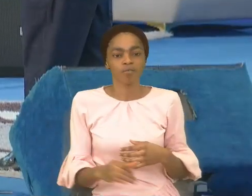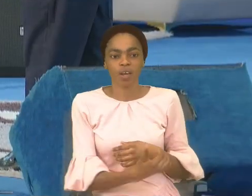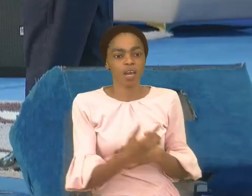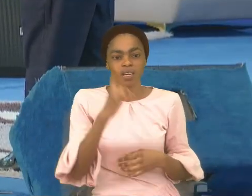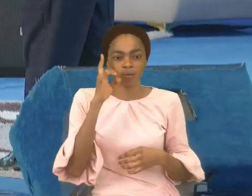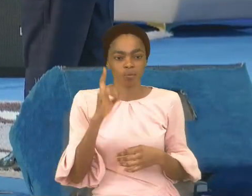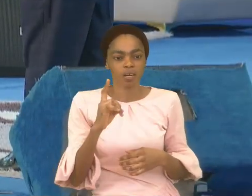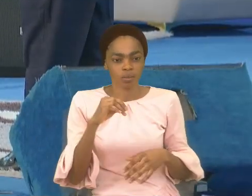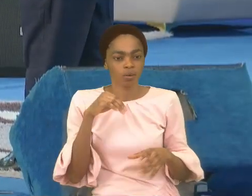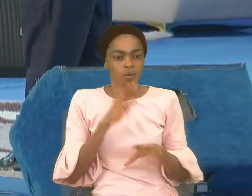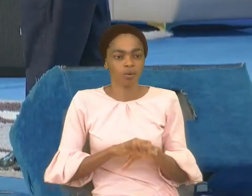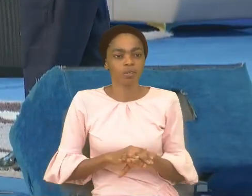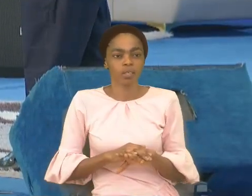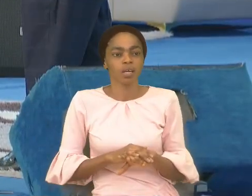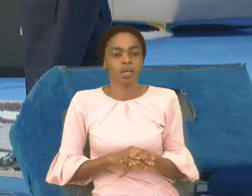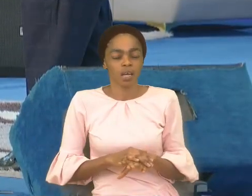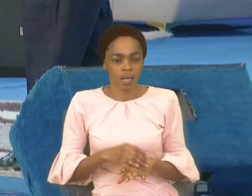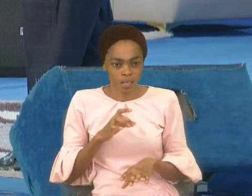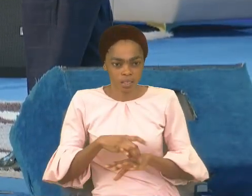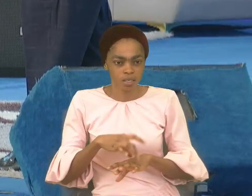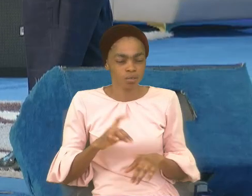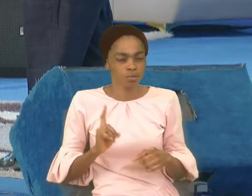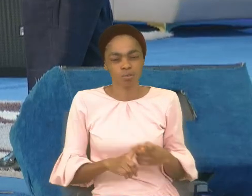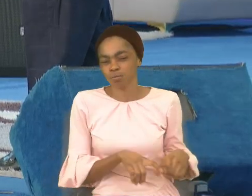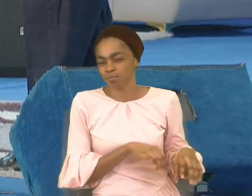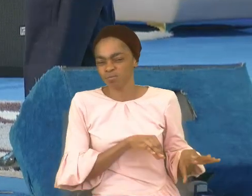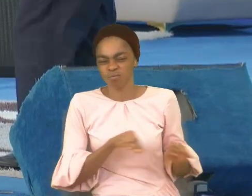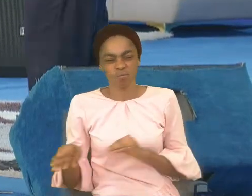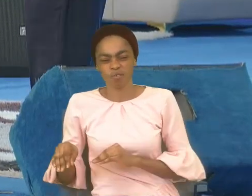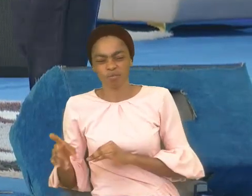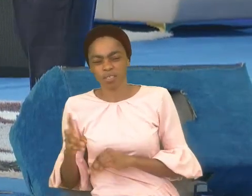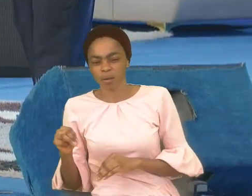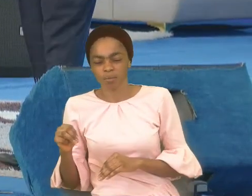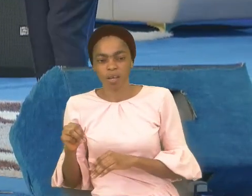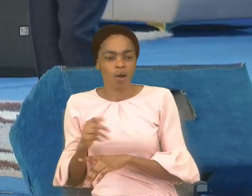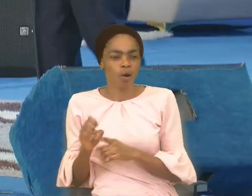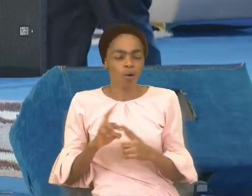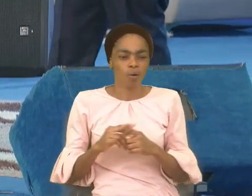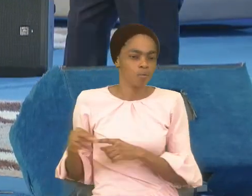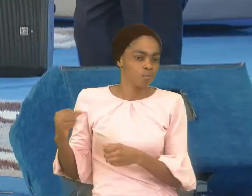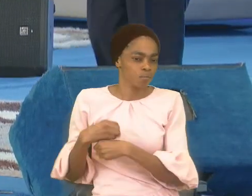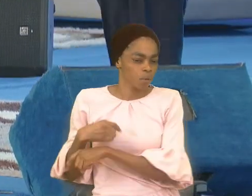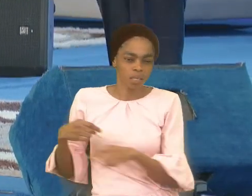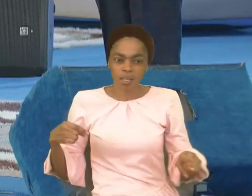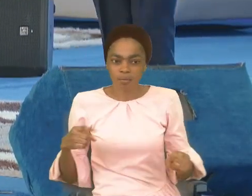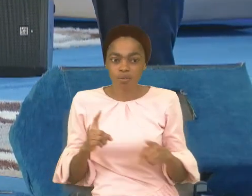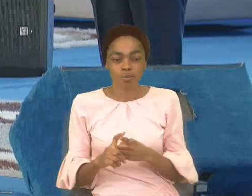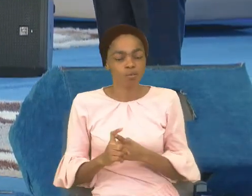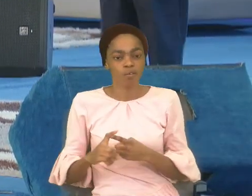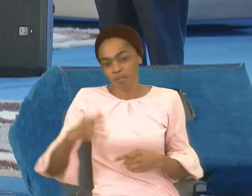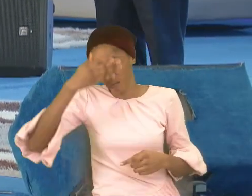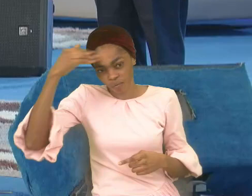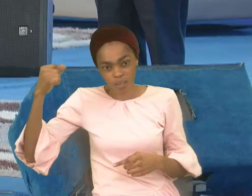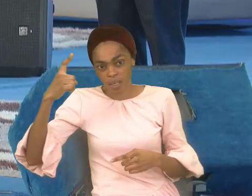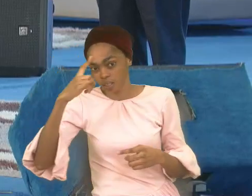to make them forget their conviction in the Lord and make them compromise. Yea, yes, and